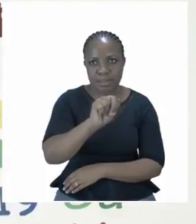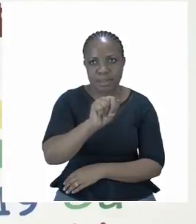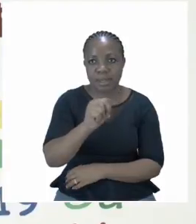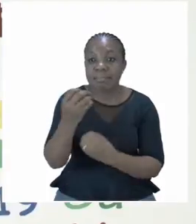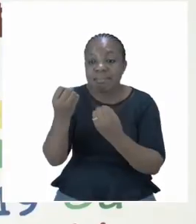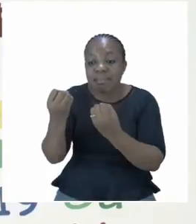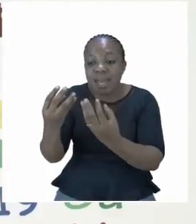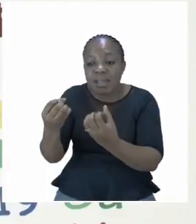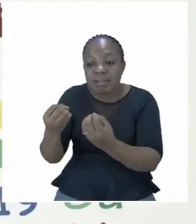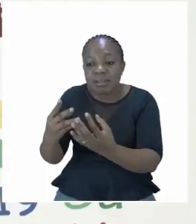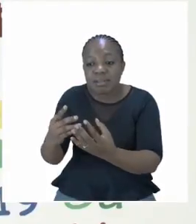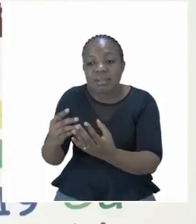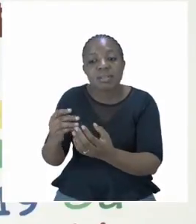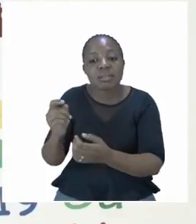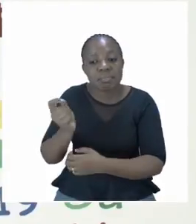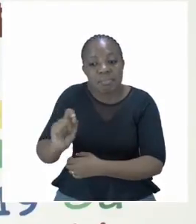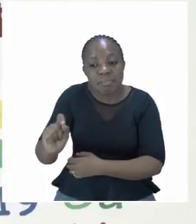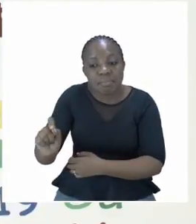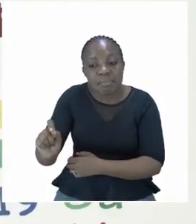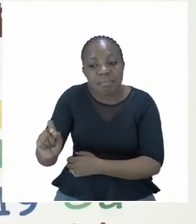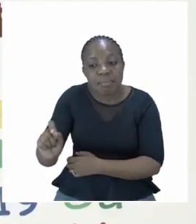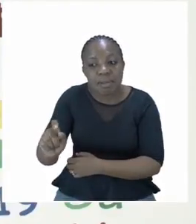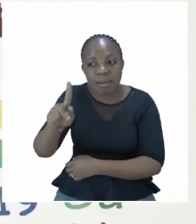Many what?